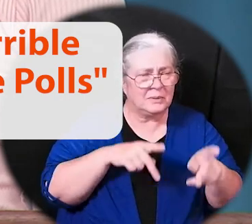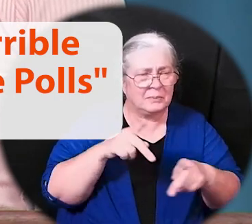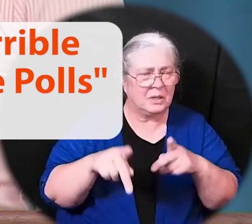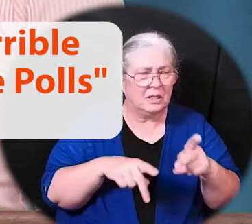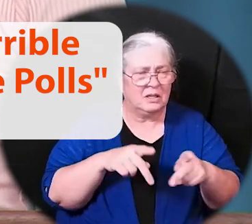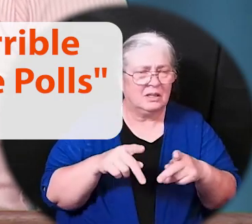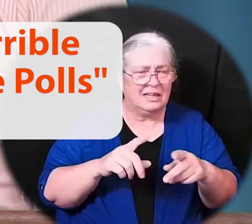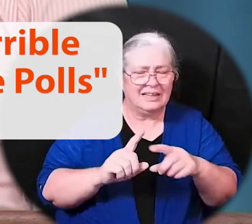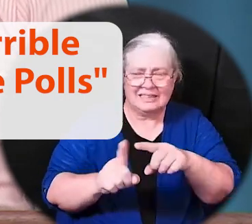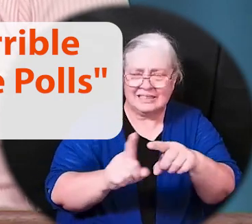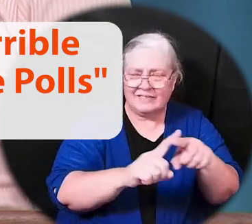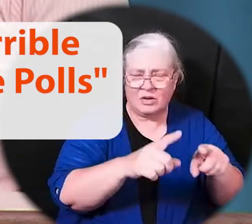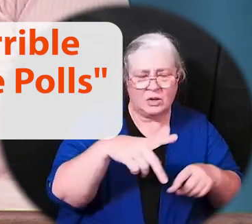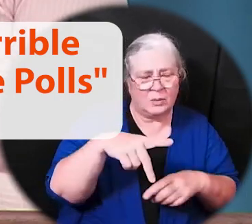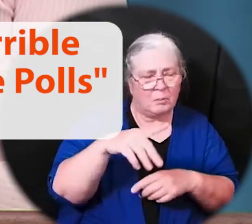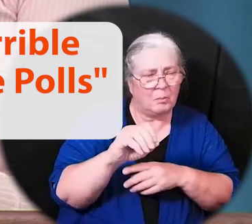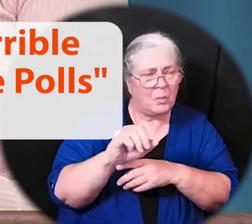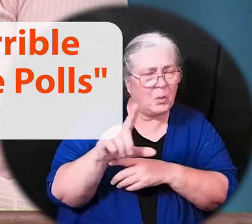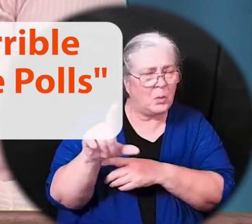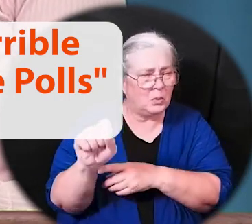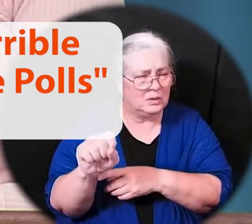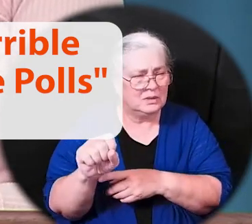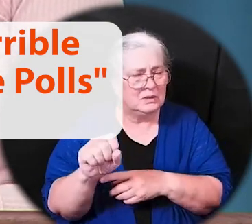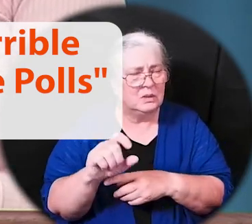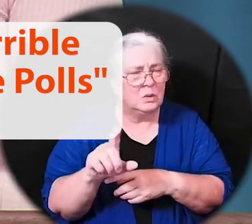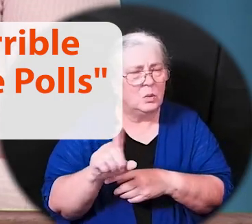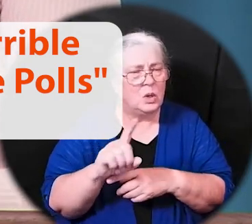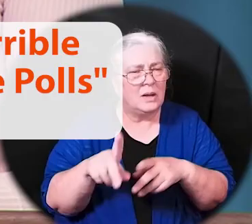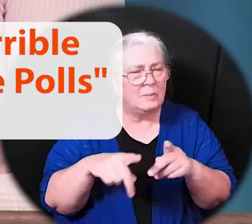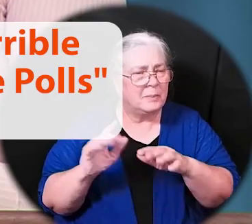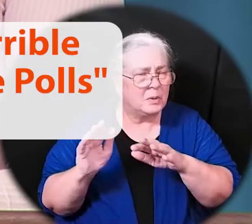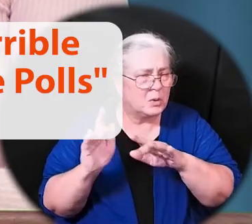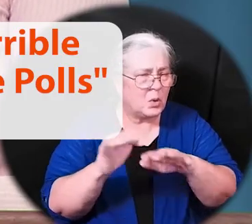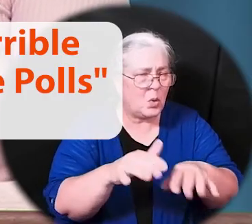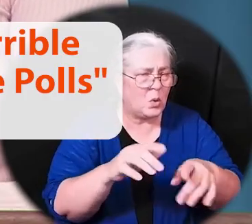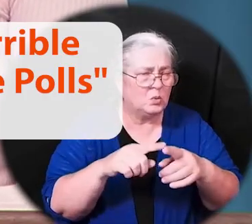They don't tell the whole story, actually. And that is just the way a poll is.